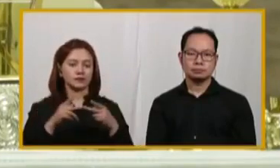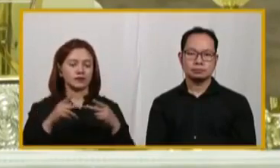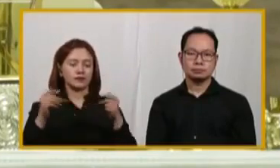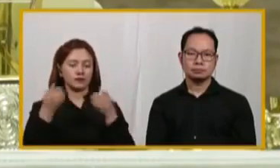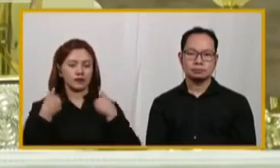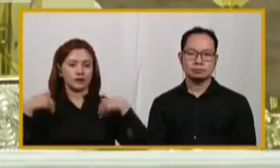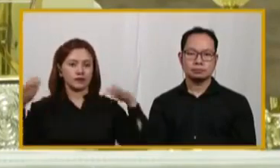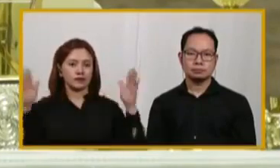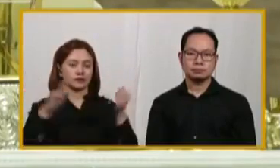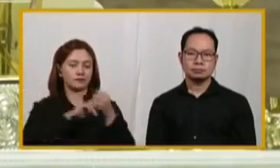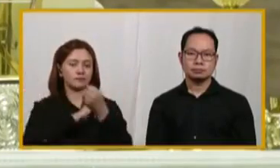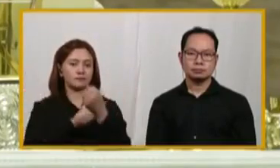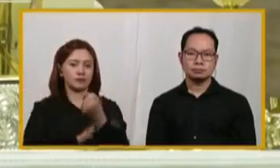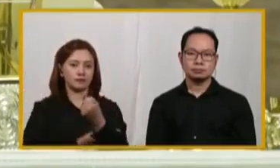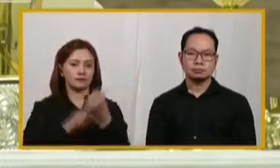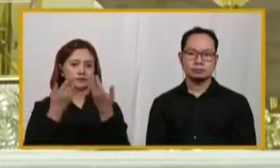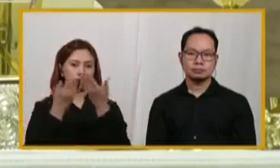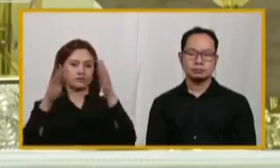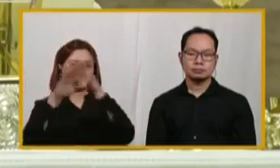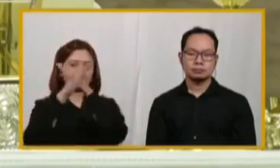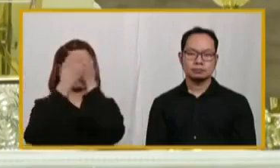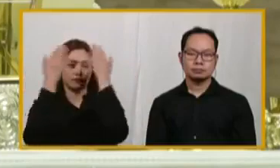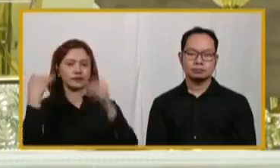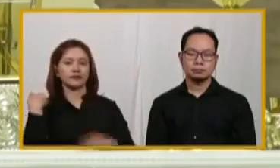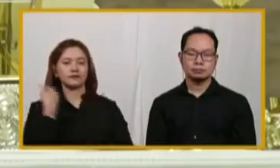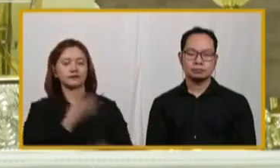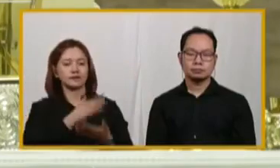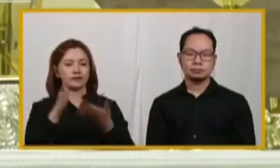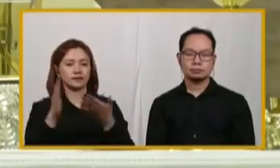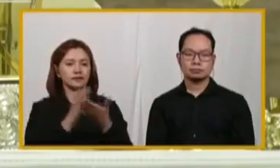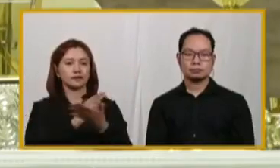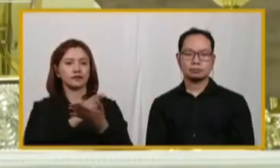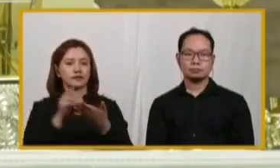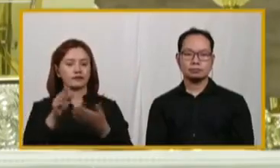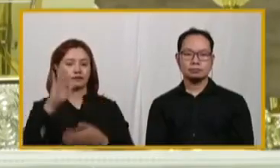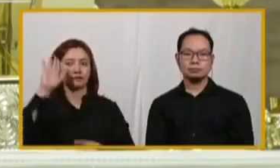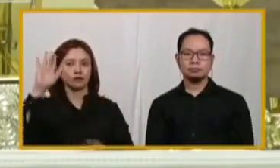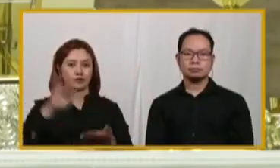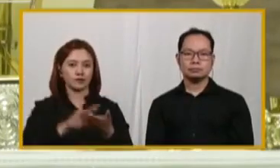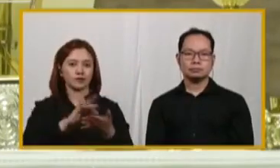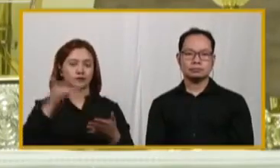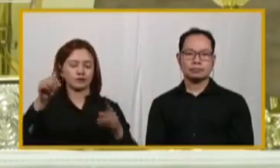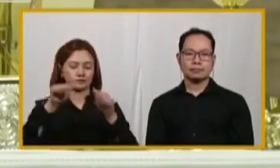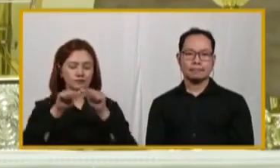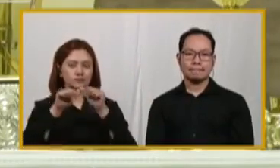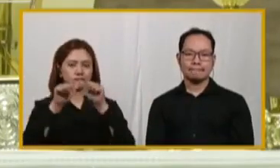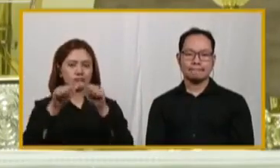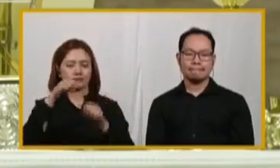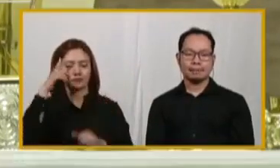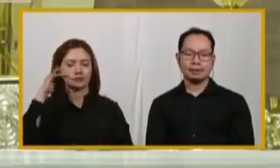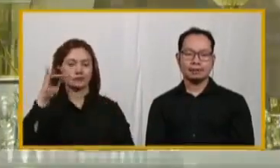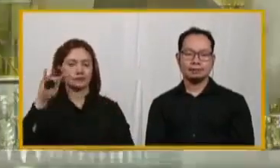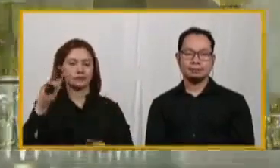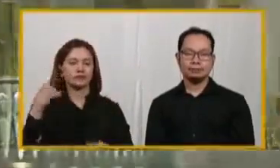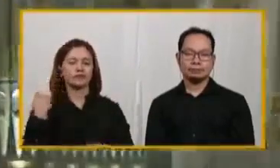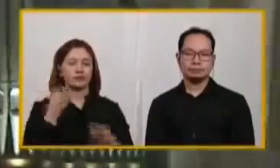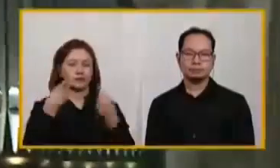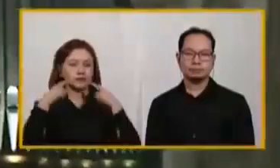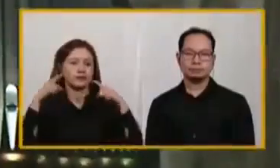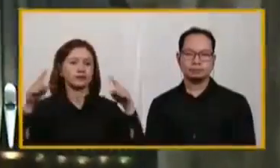and powers of heaven, we sing the hymn of your glory, as without end we acclaim.